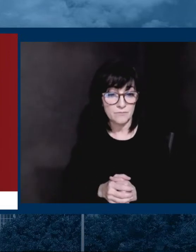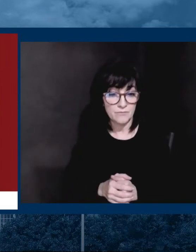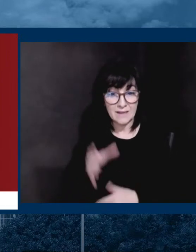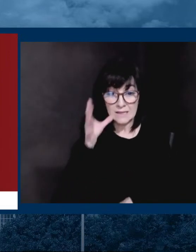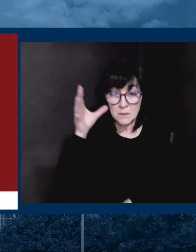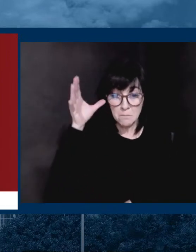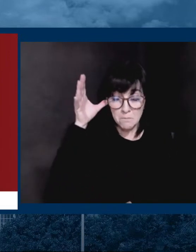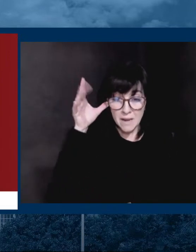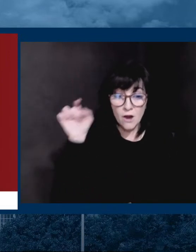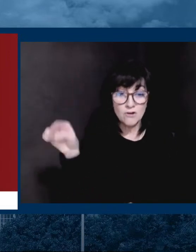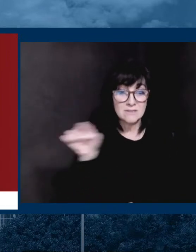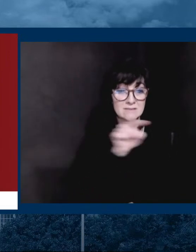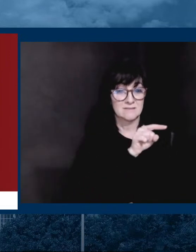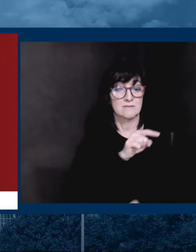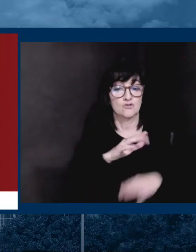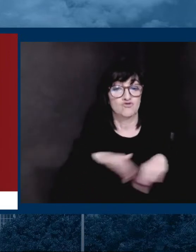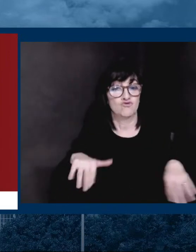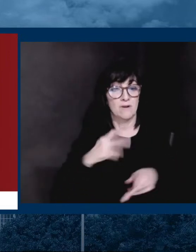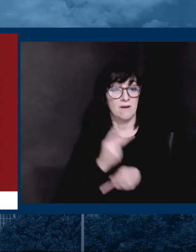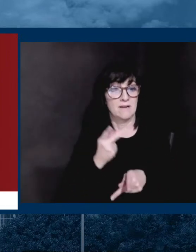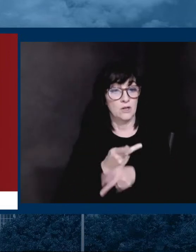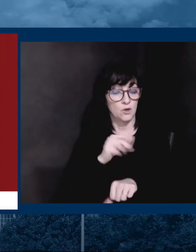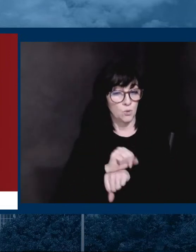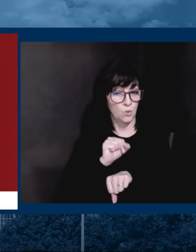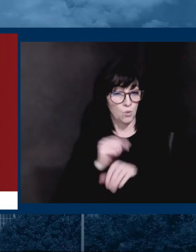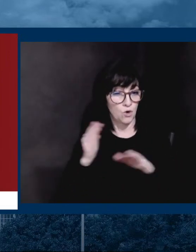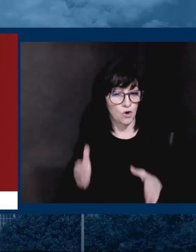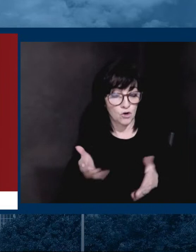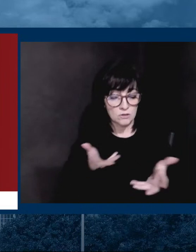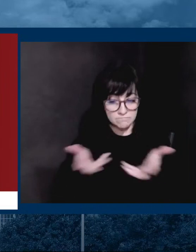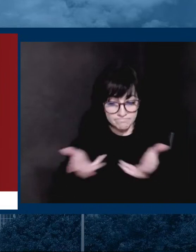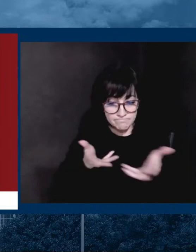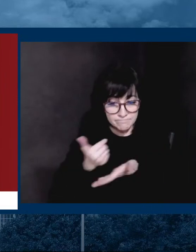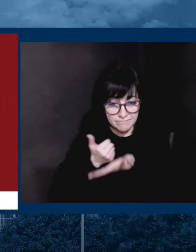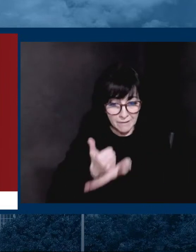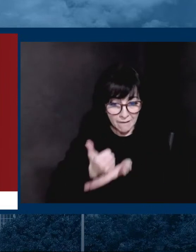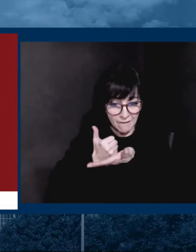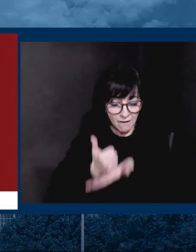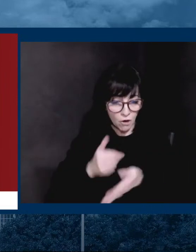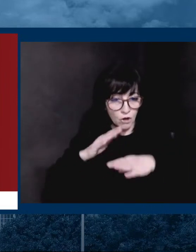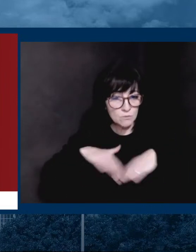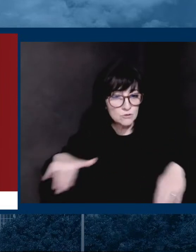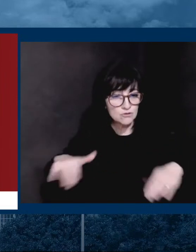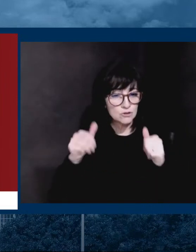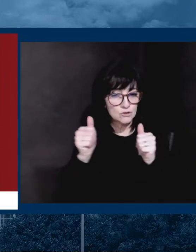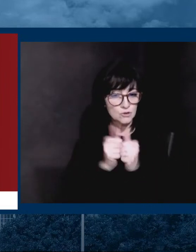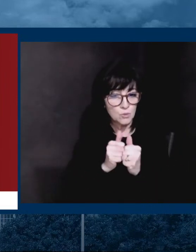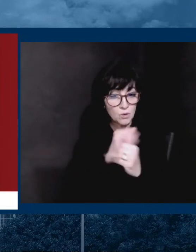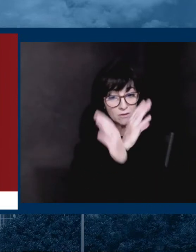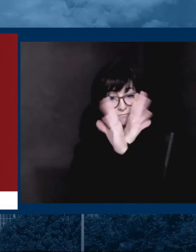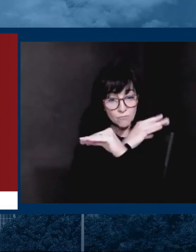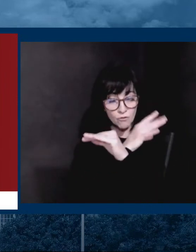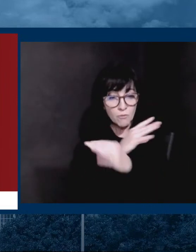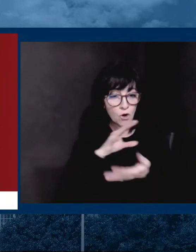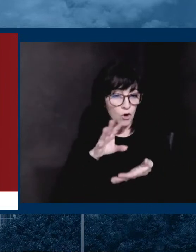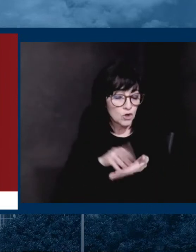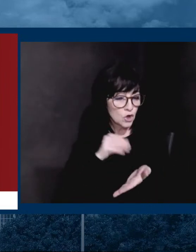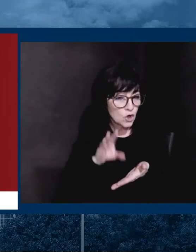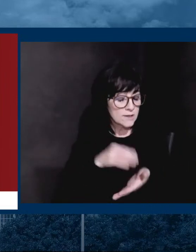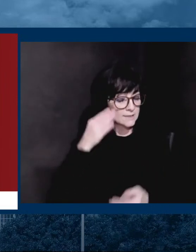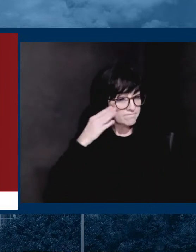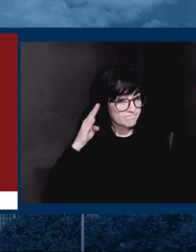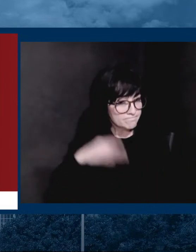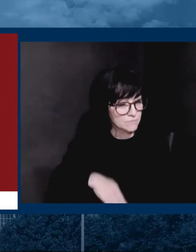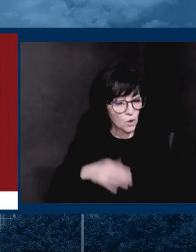care workers who are working with the remote learning arrangements that they have with their school districts and schools. We know that